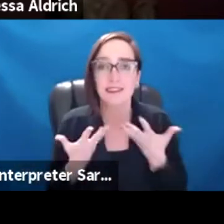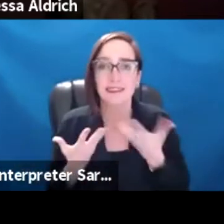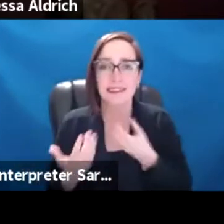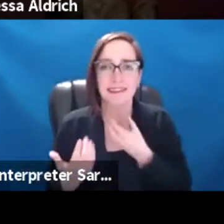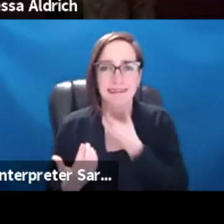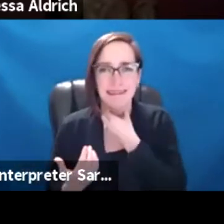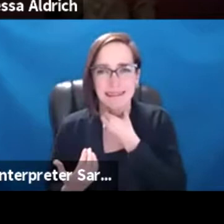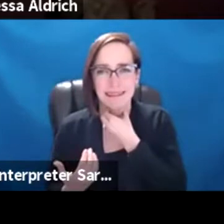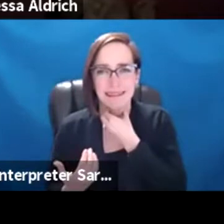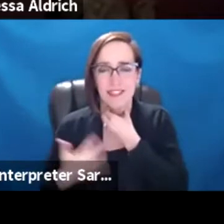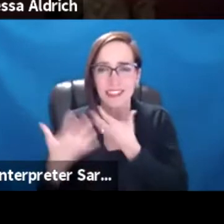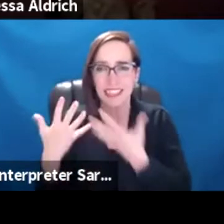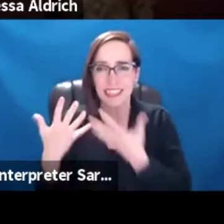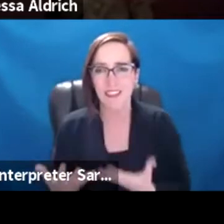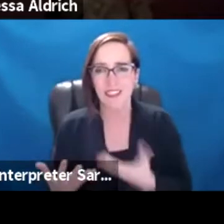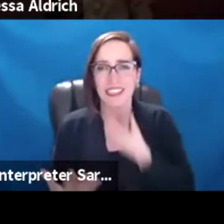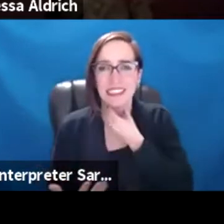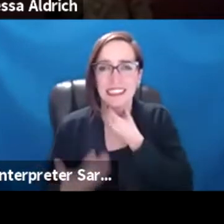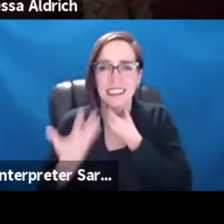linger.